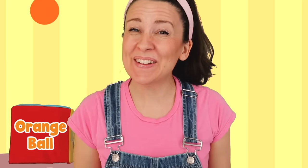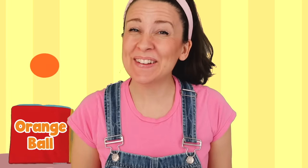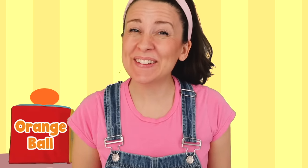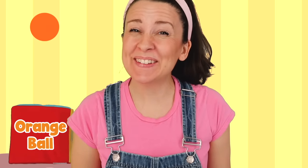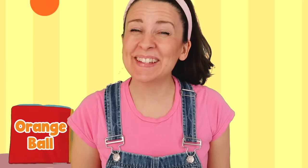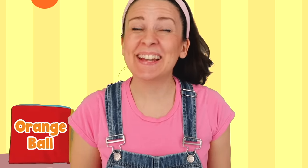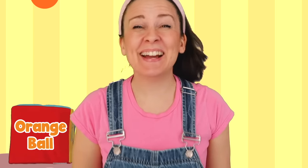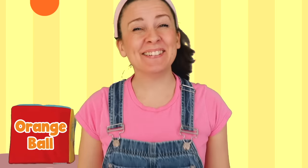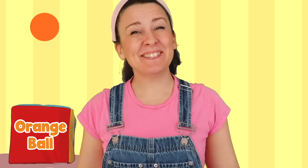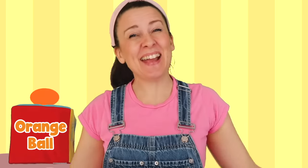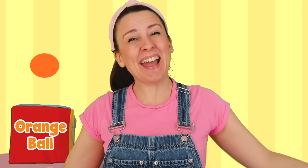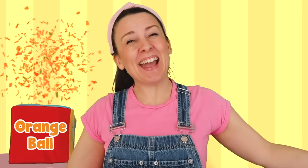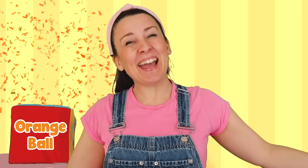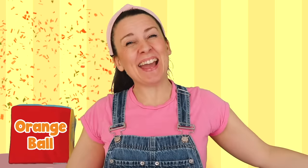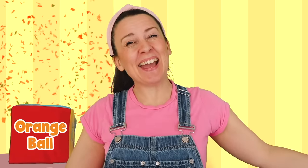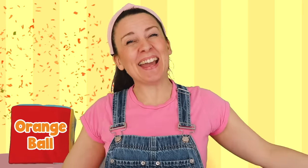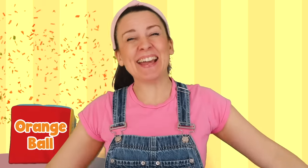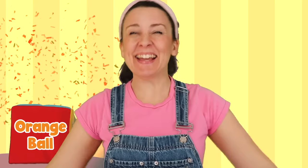ball!